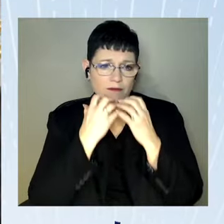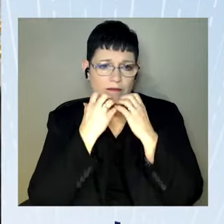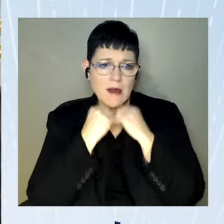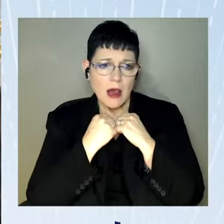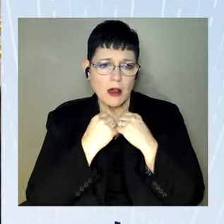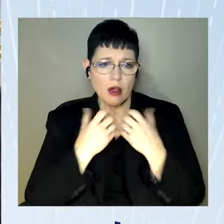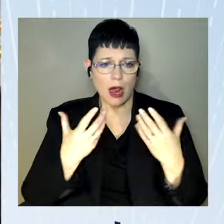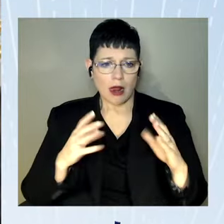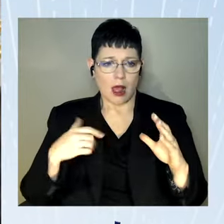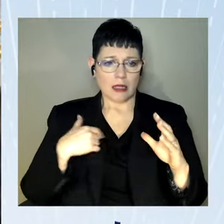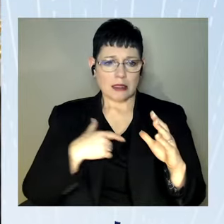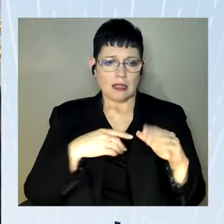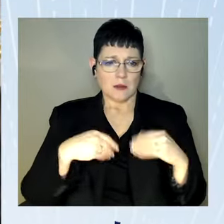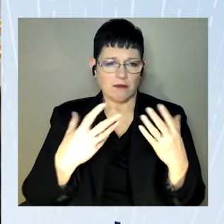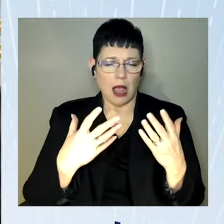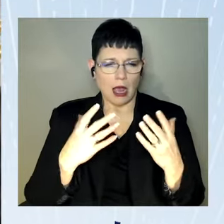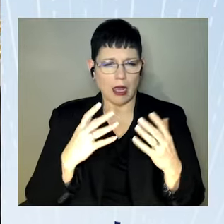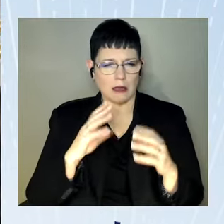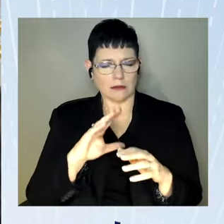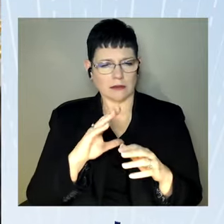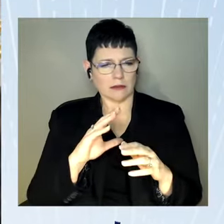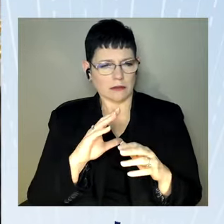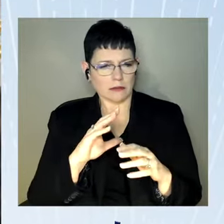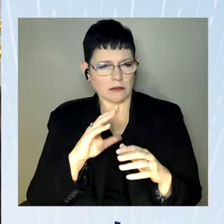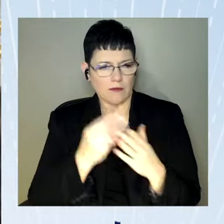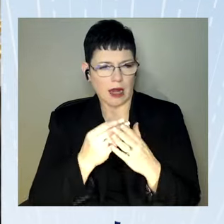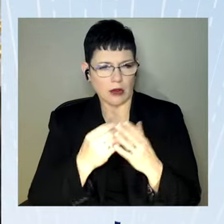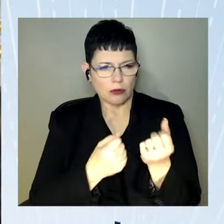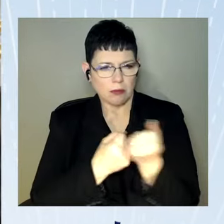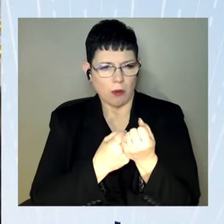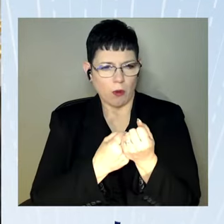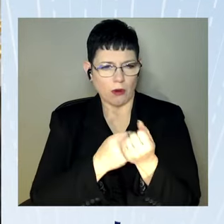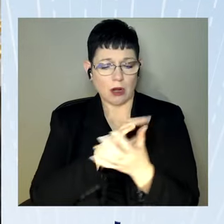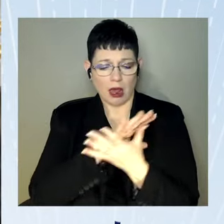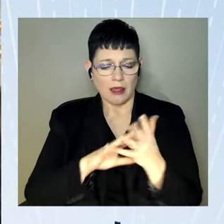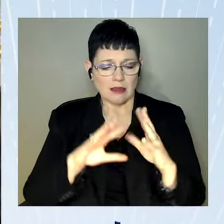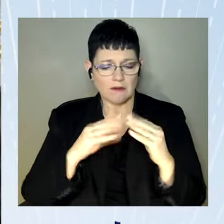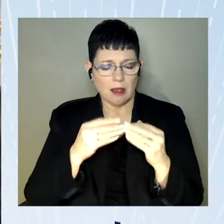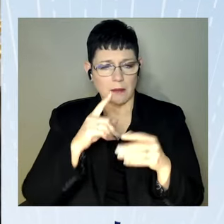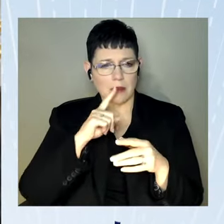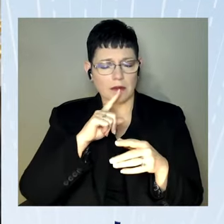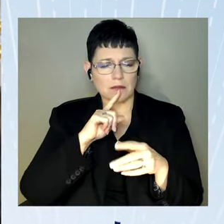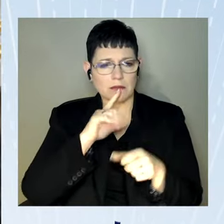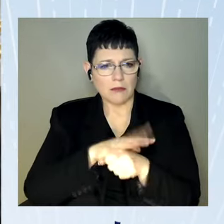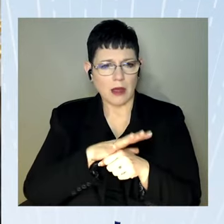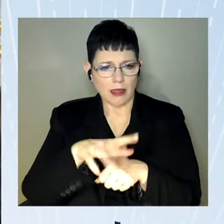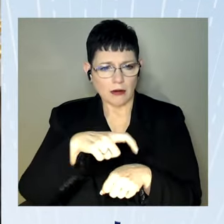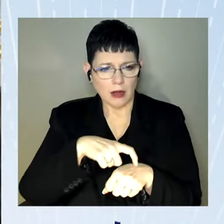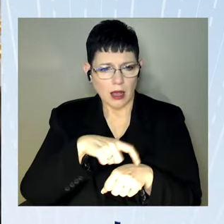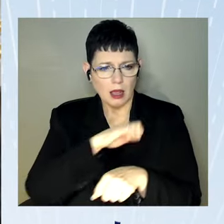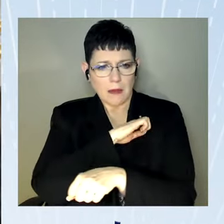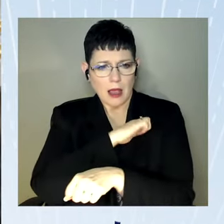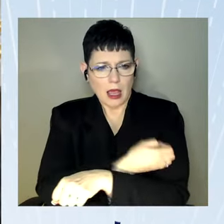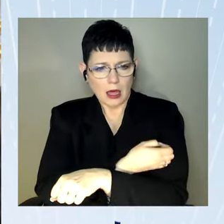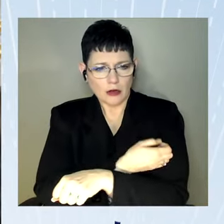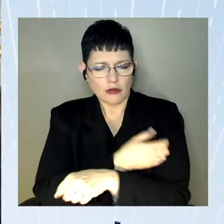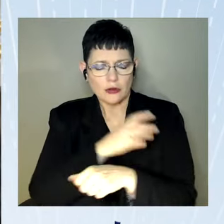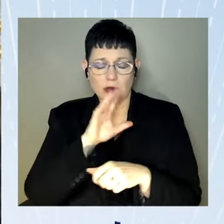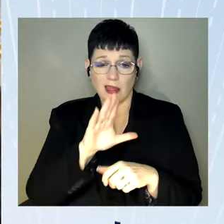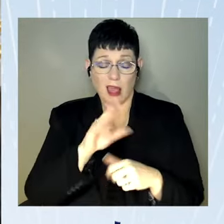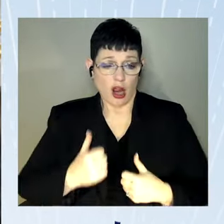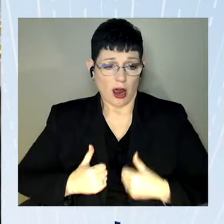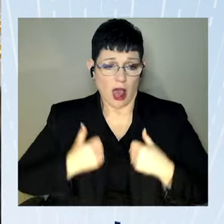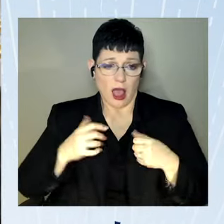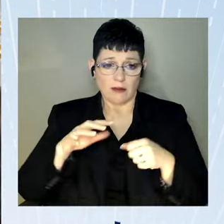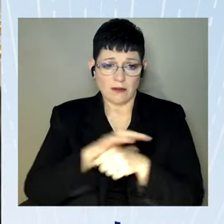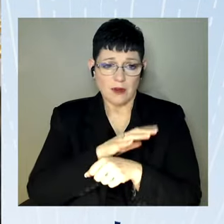allow us to provide them with their much needed financial support. These families dedicate their time, energy, and often their entire lives to ensure the well-being